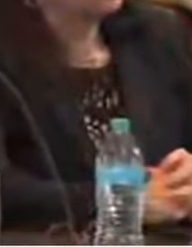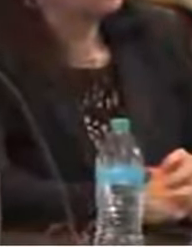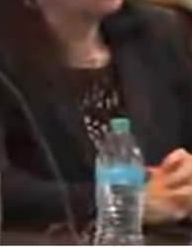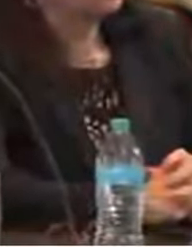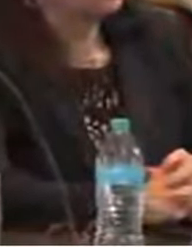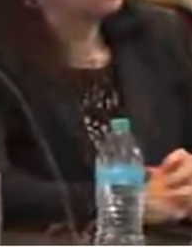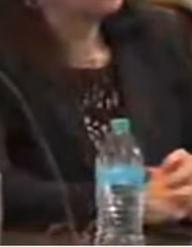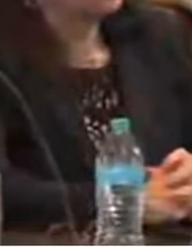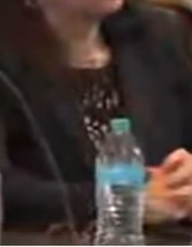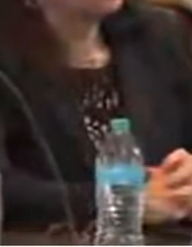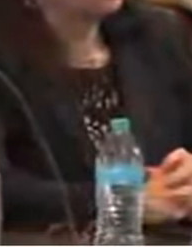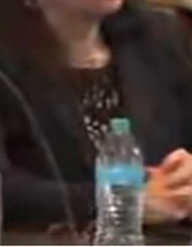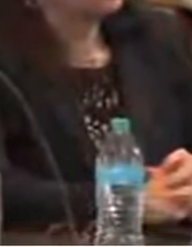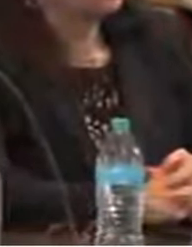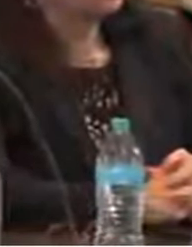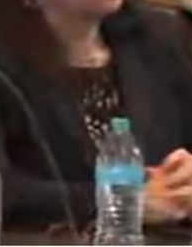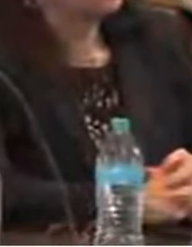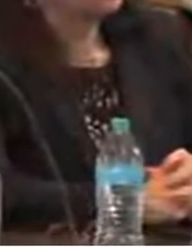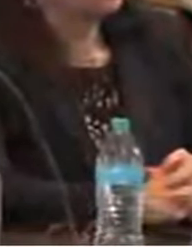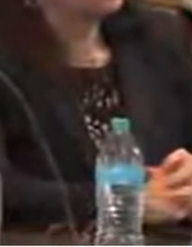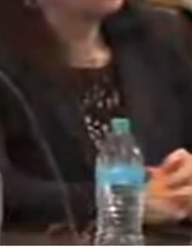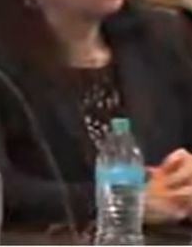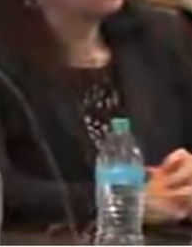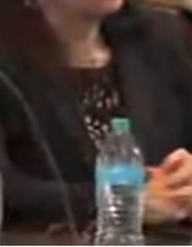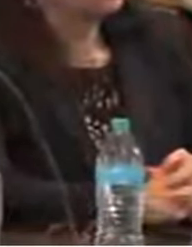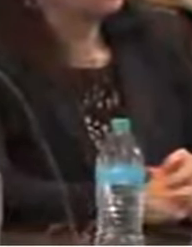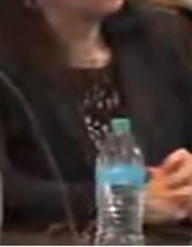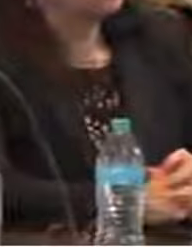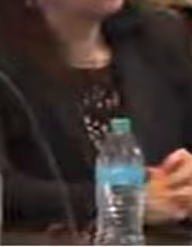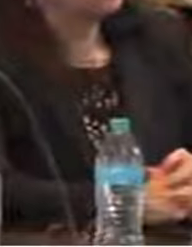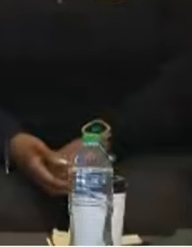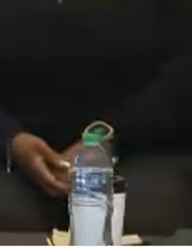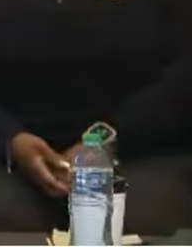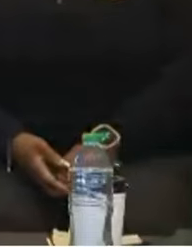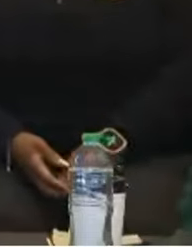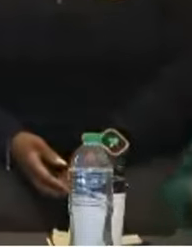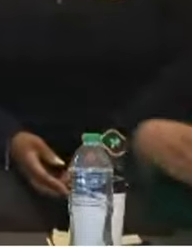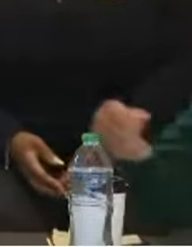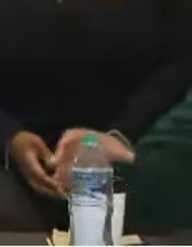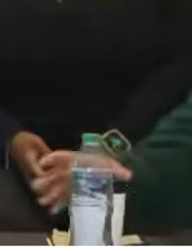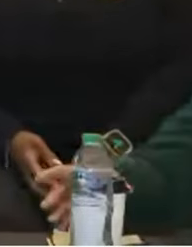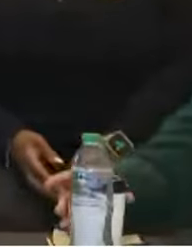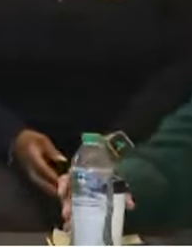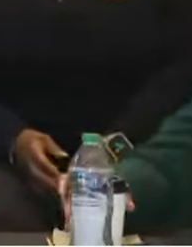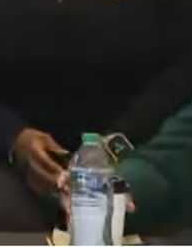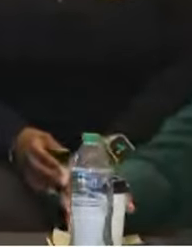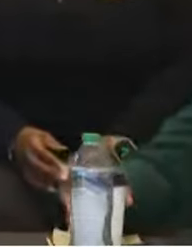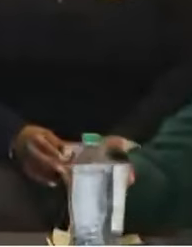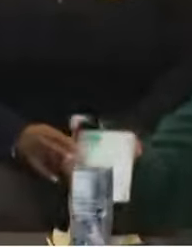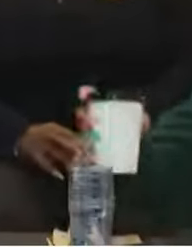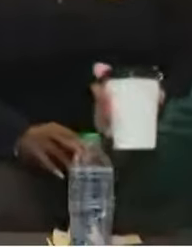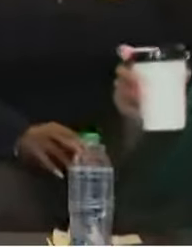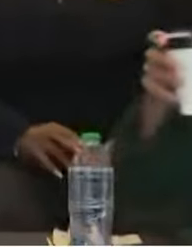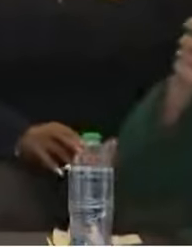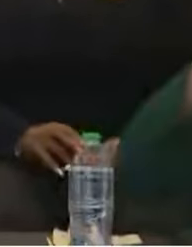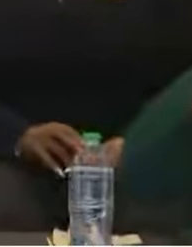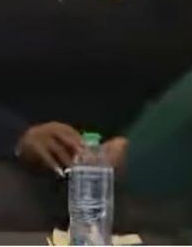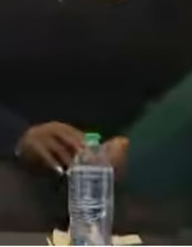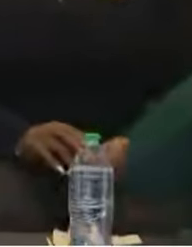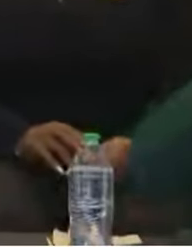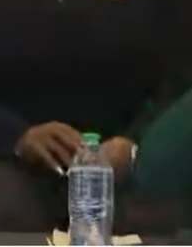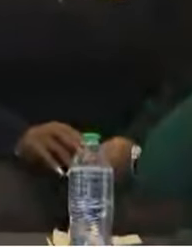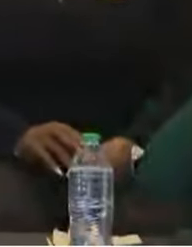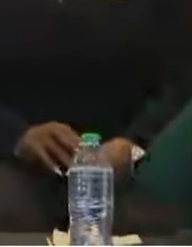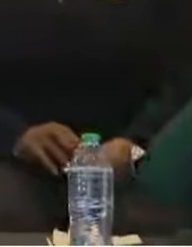Thank you. On the next slide, on slide 4, we're going to spend just a bit walking through how we got here from a time standpoint. So some of you